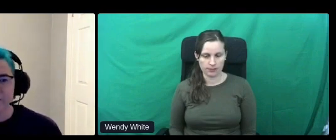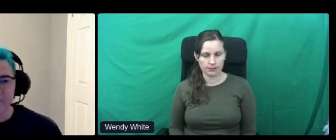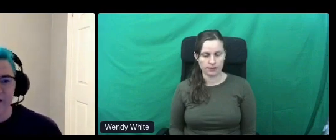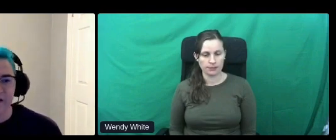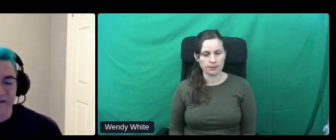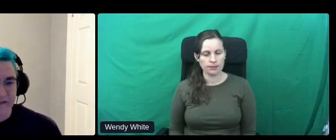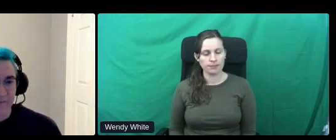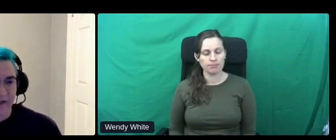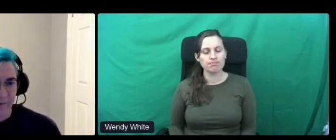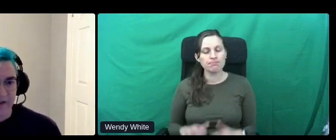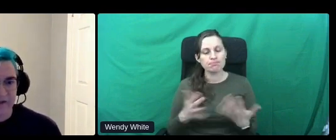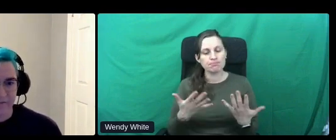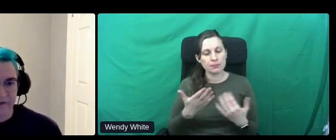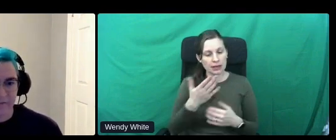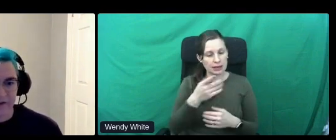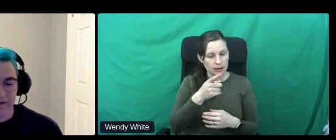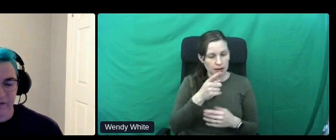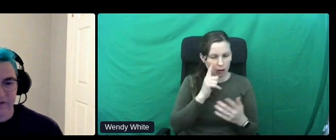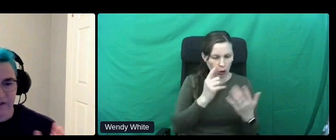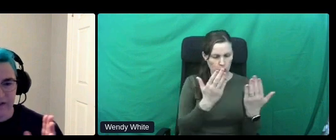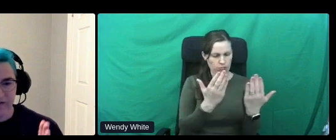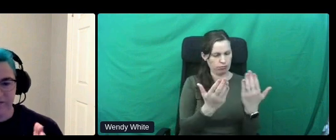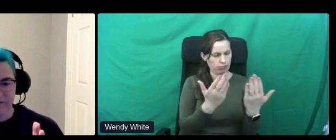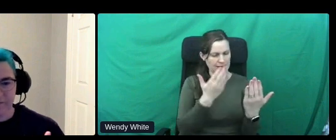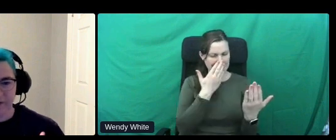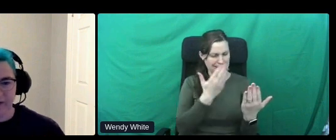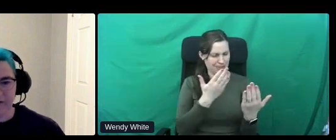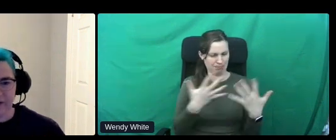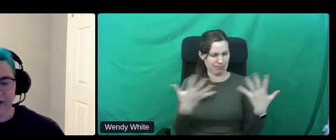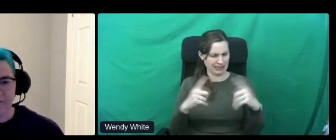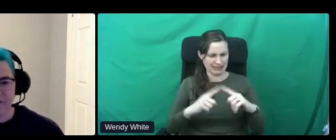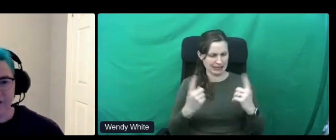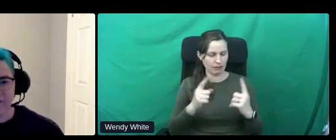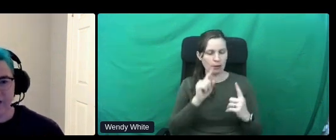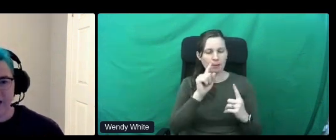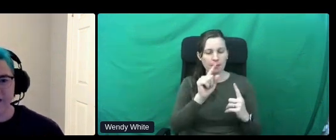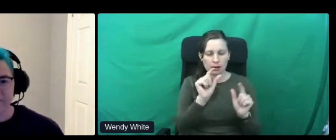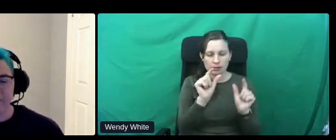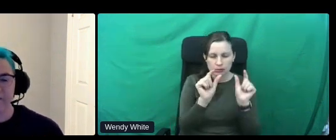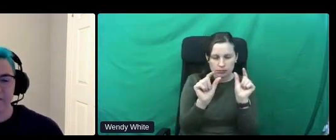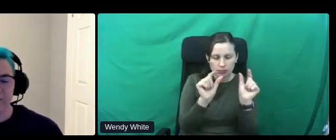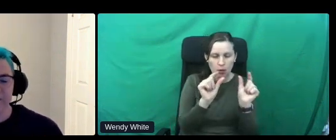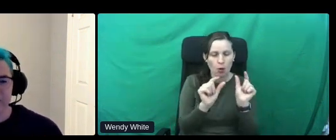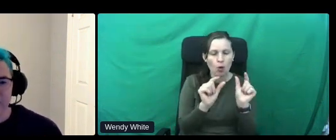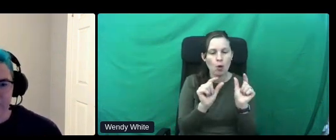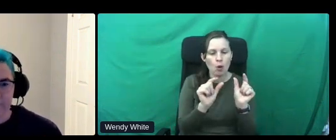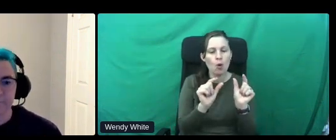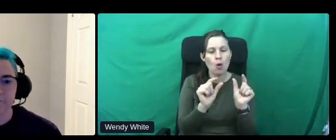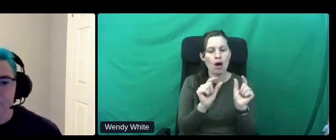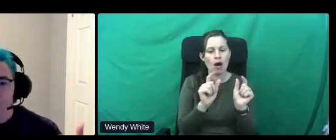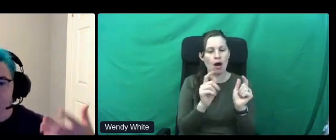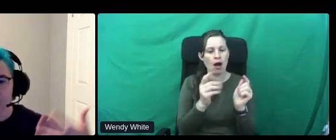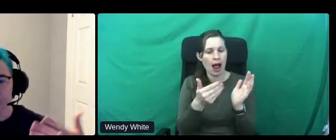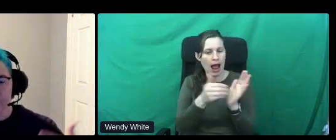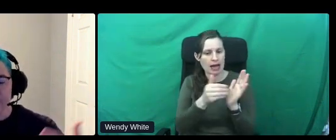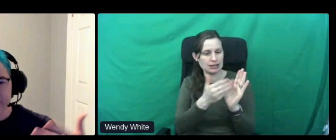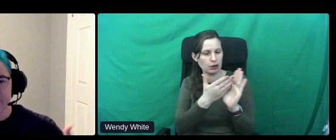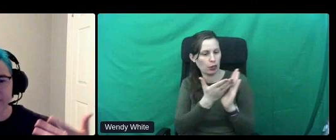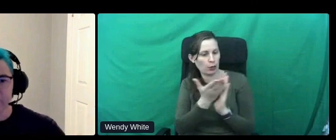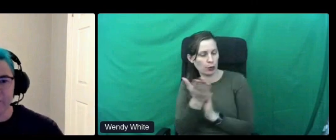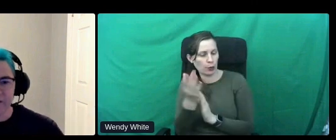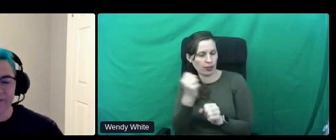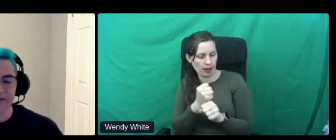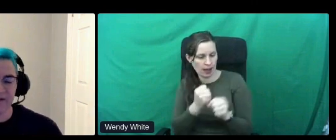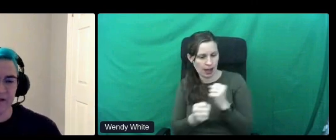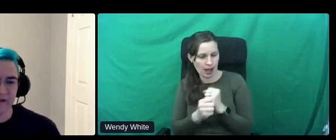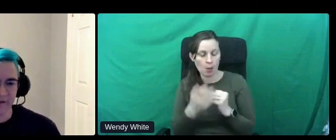So it may not seem like a big difference, but those individual and minor camera shakes are additive over the course of the game. So every time the